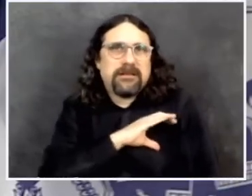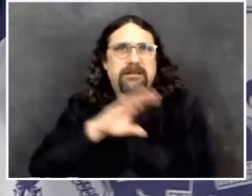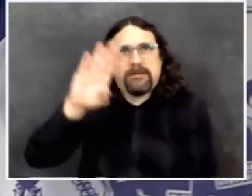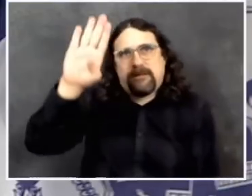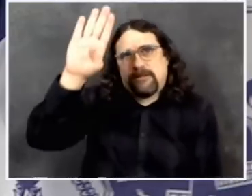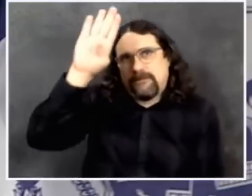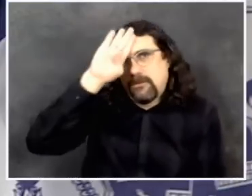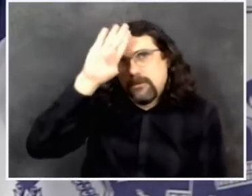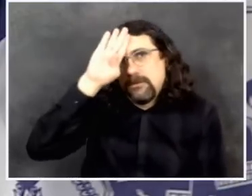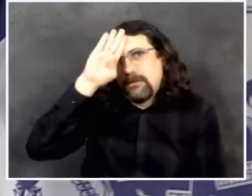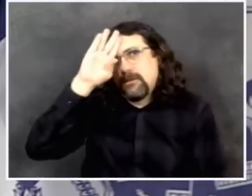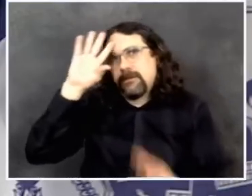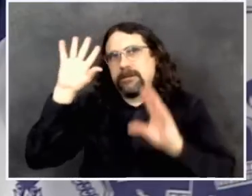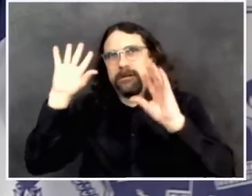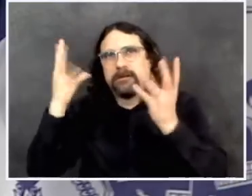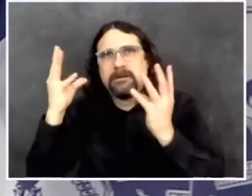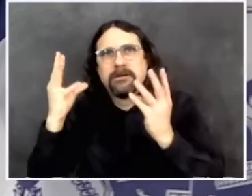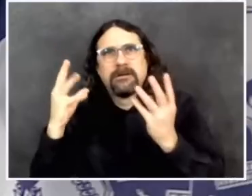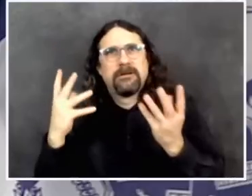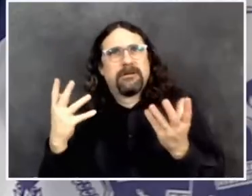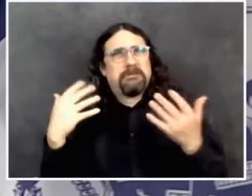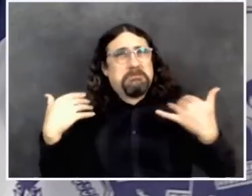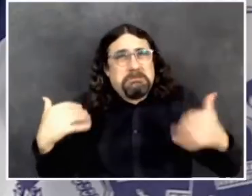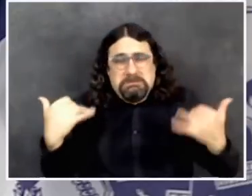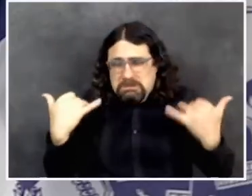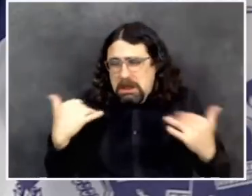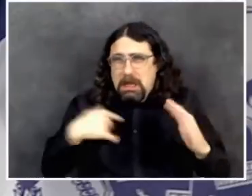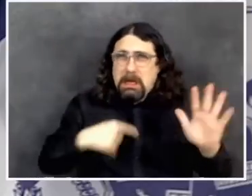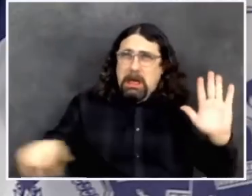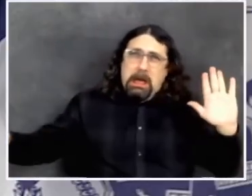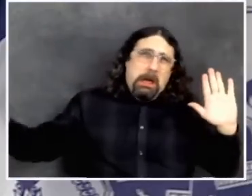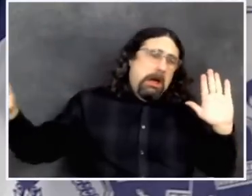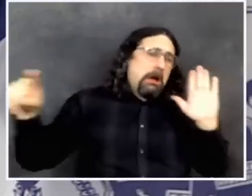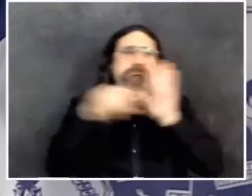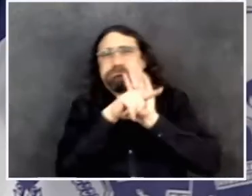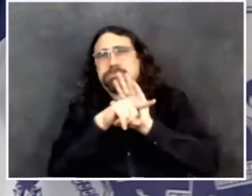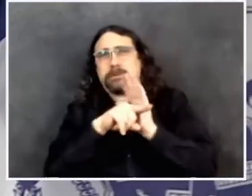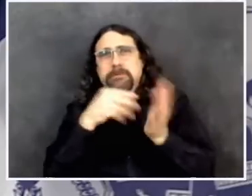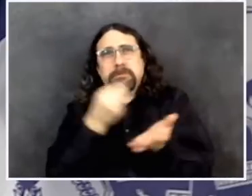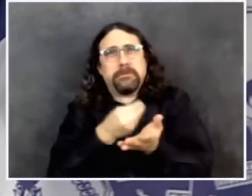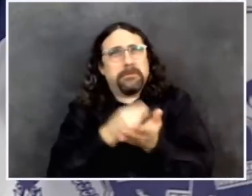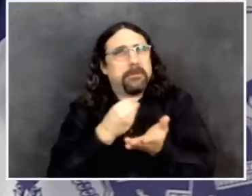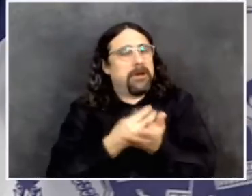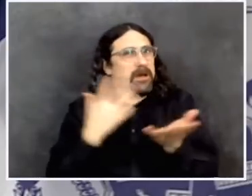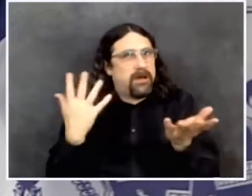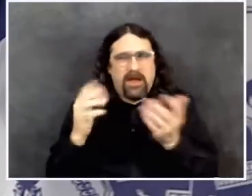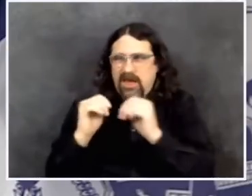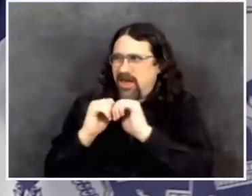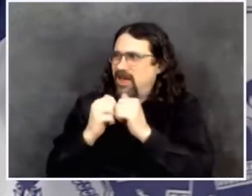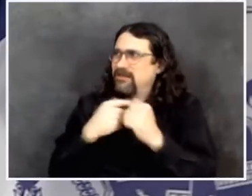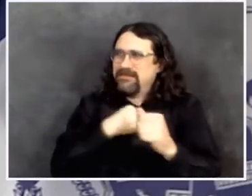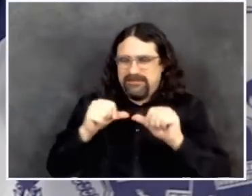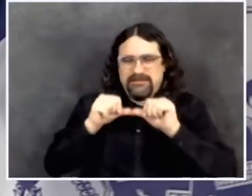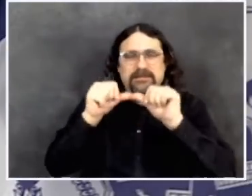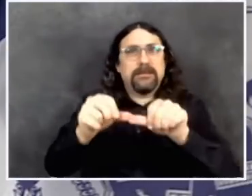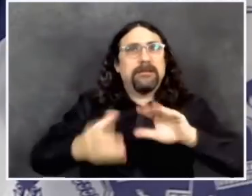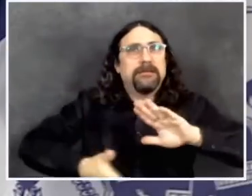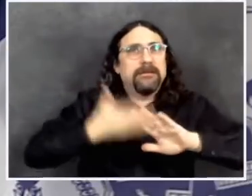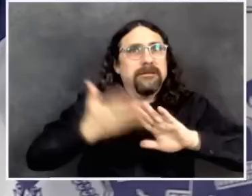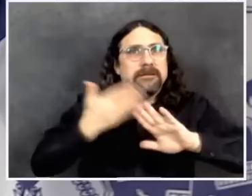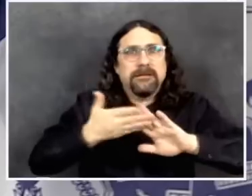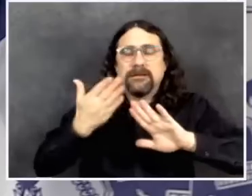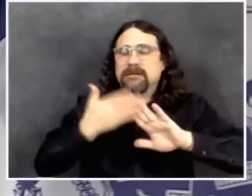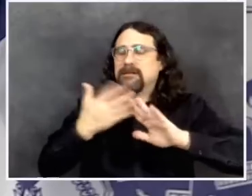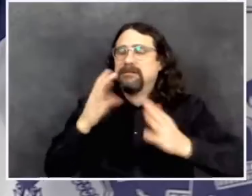going to ever restart the economy if we're billions of dollars in the hole? So what's happening right now in Washington is the discussion